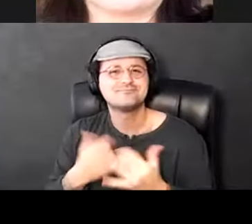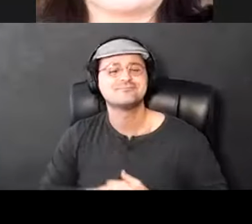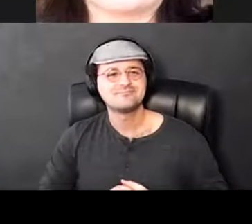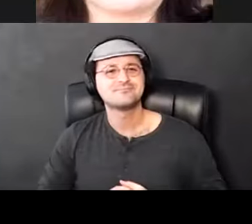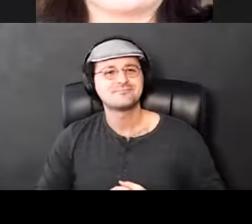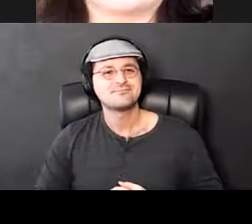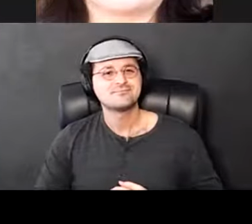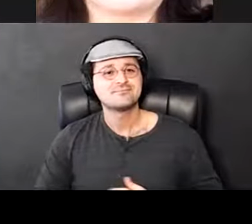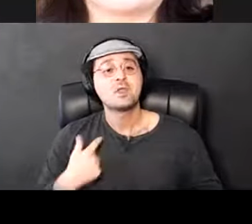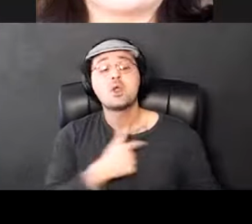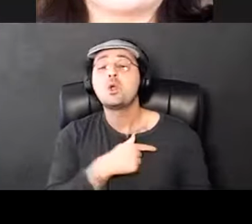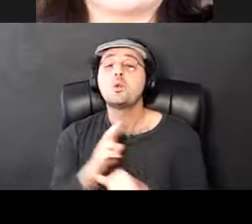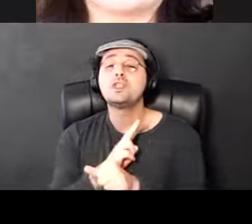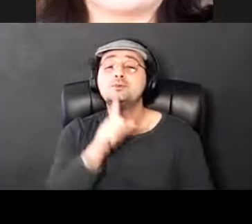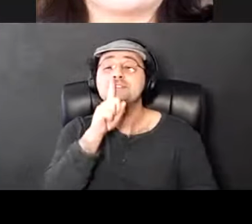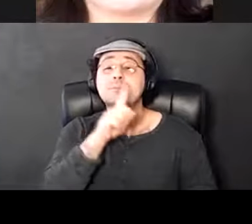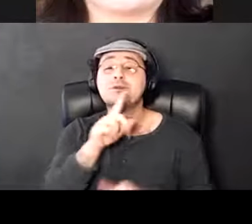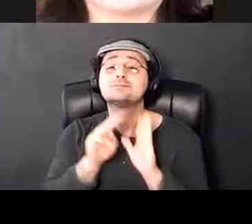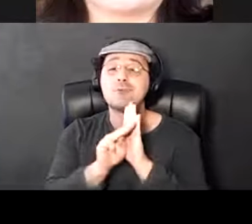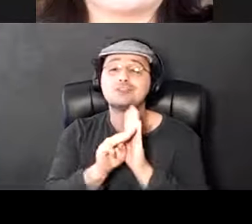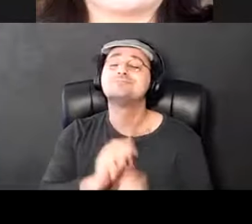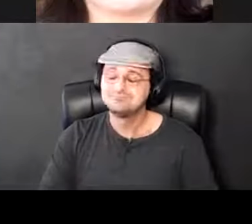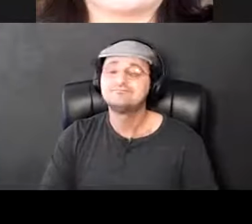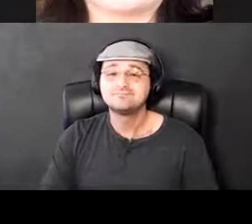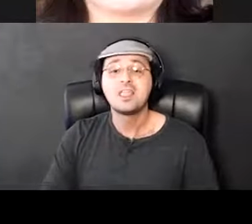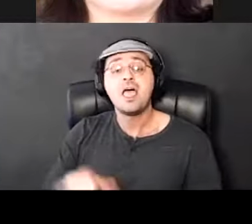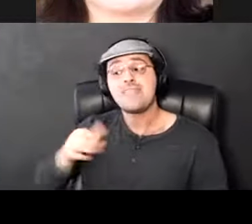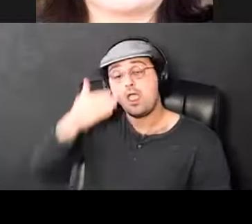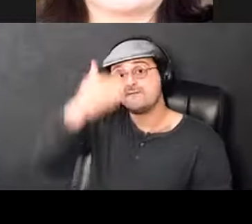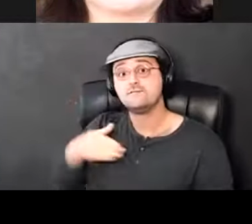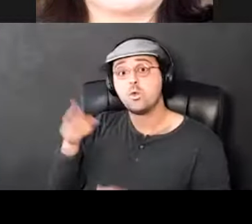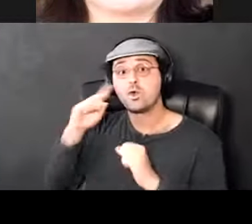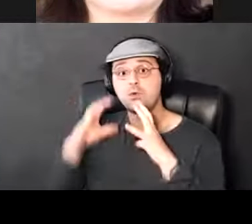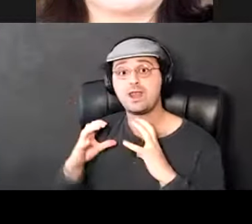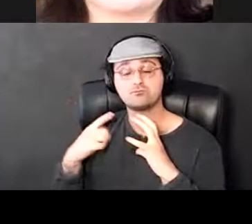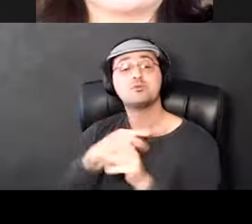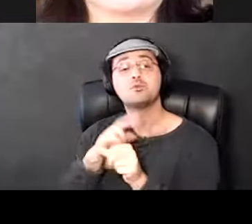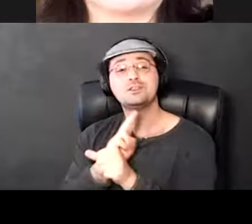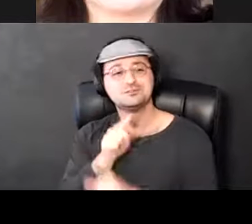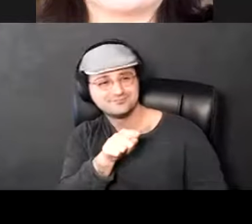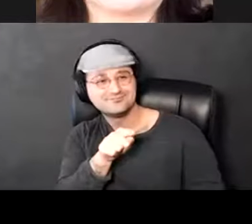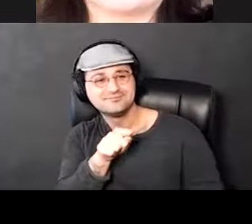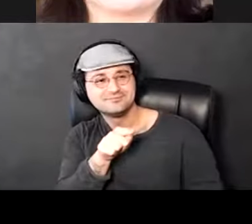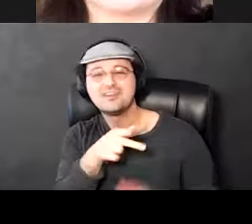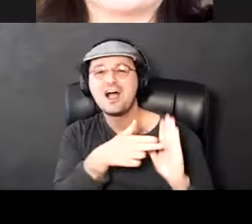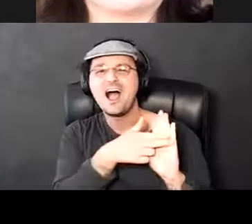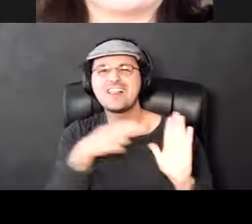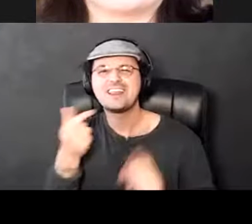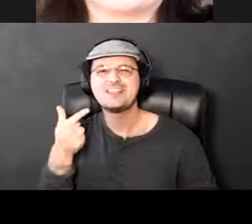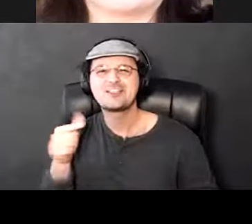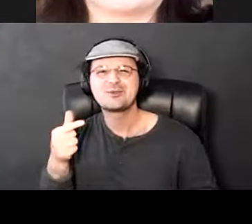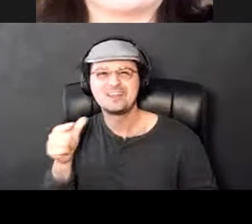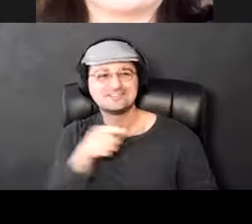at. We use a mouse model, the mouse forebrain as our model, which you can see here highlighted in this green